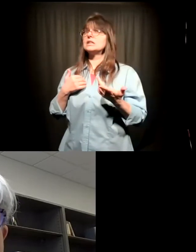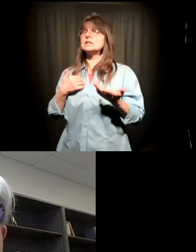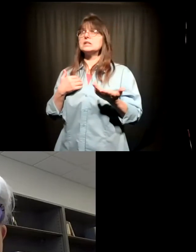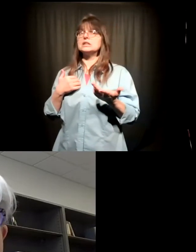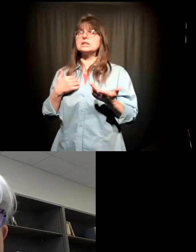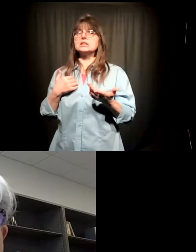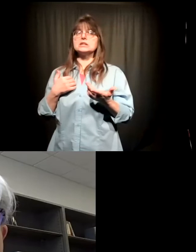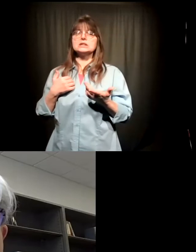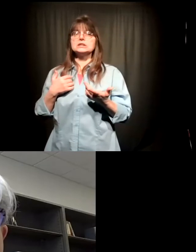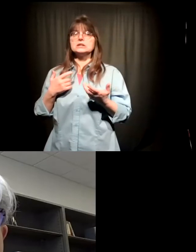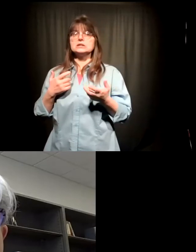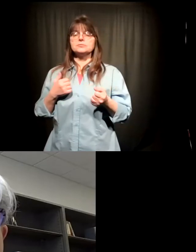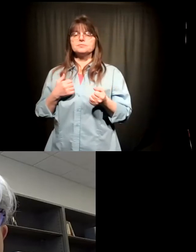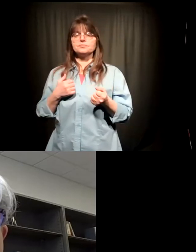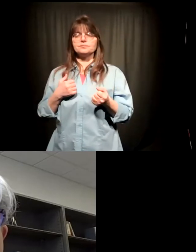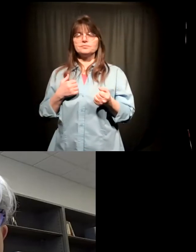physical